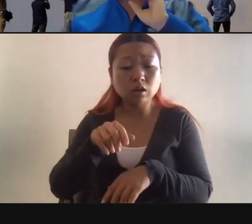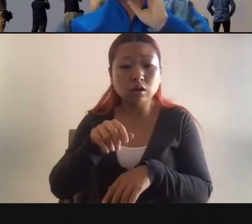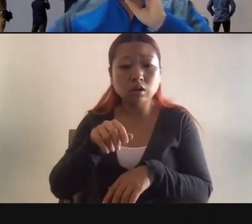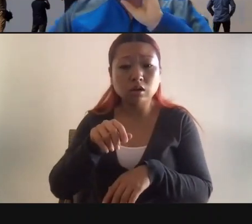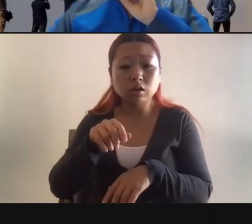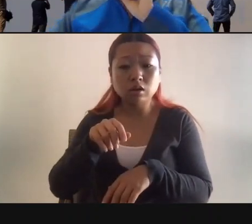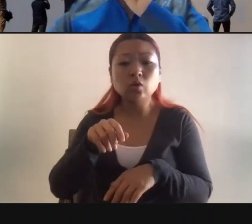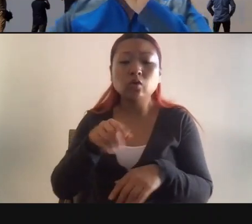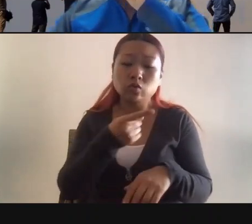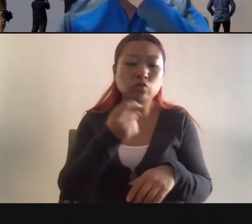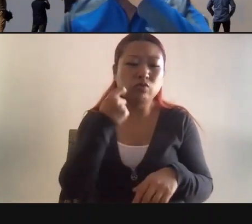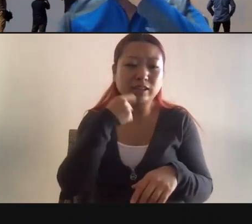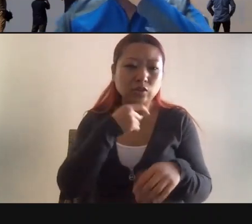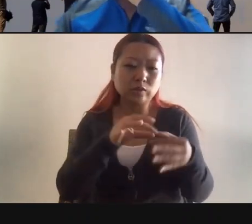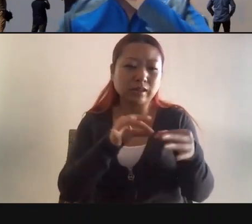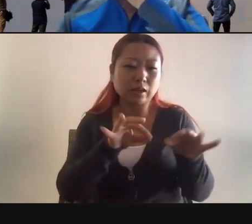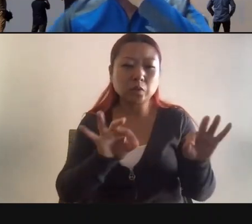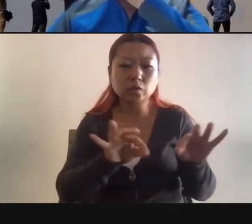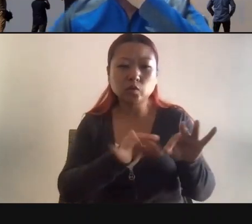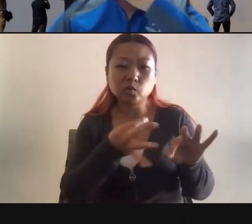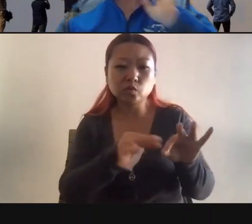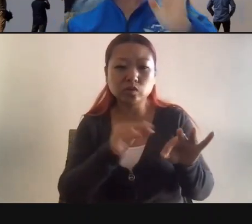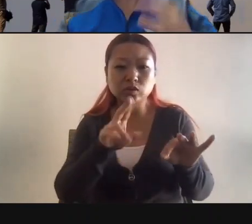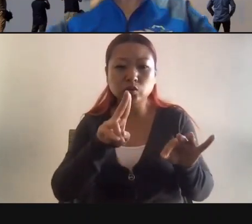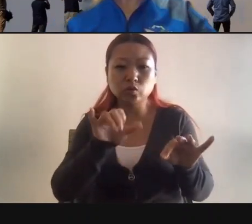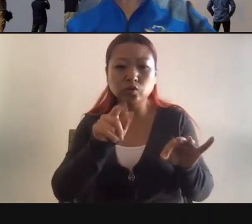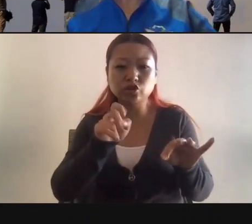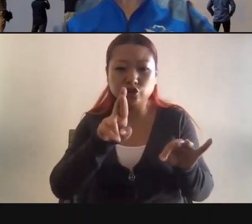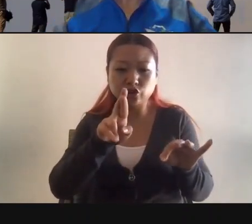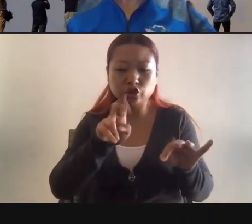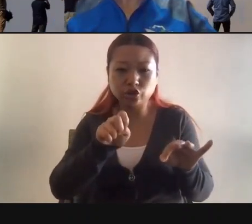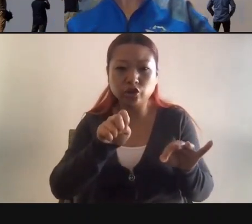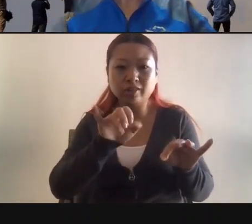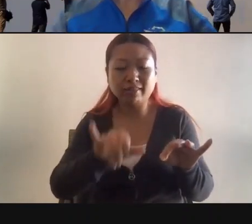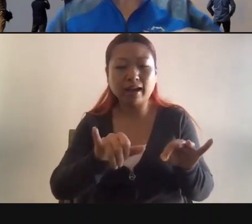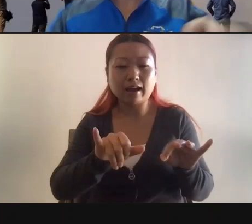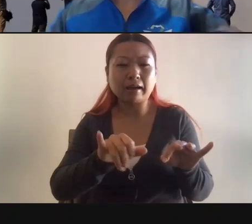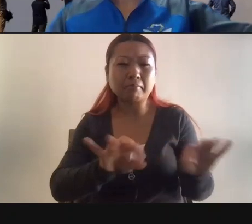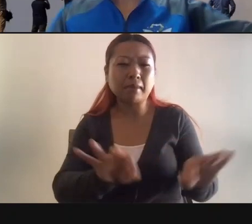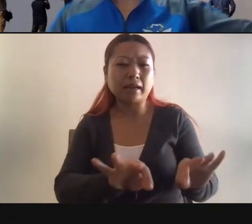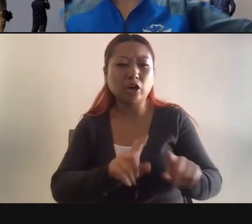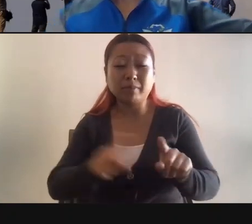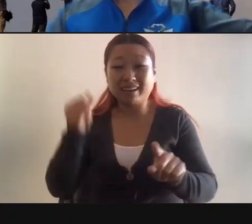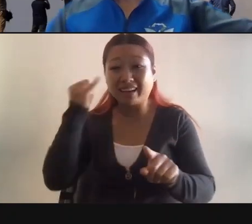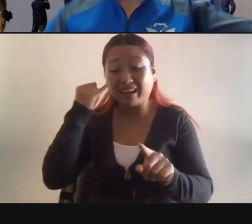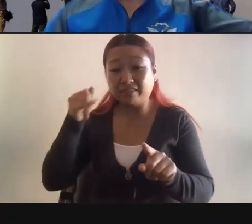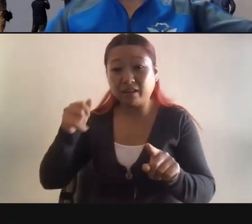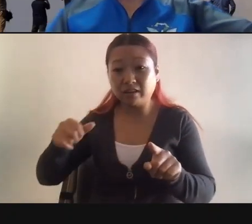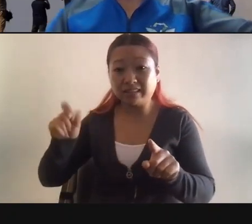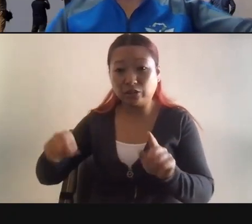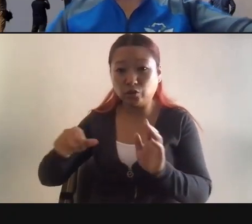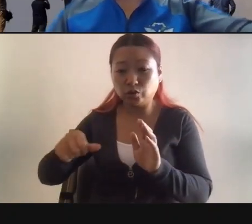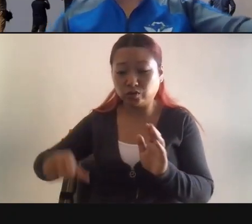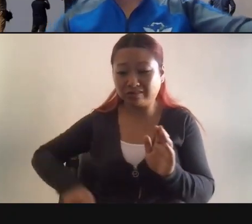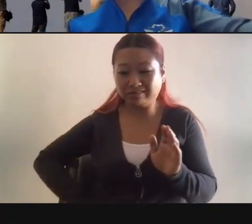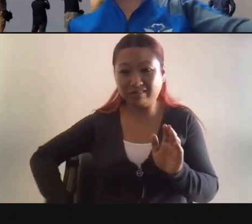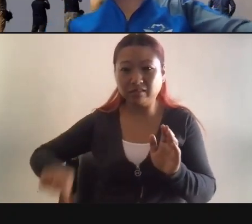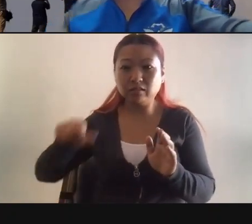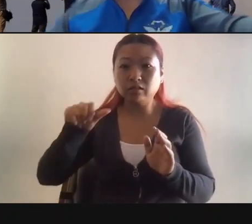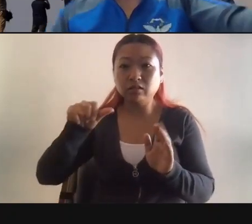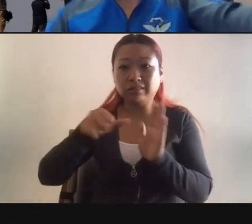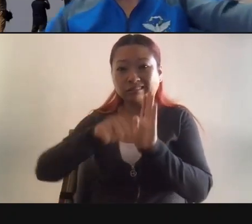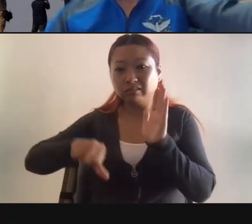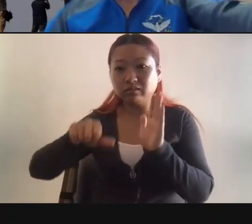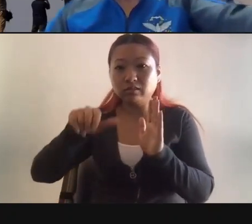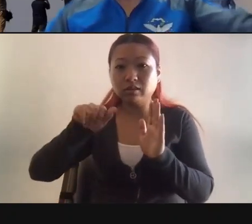Suturing obviously is minor surgery. Could you take out an appendix if that was necessary? We've all seen movies where that's happened